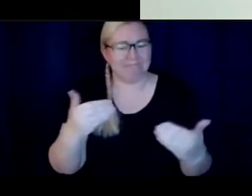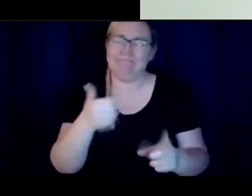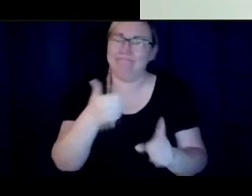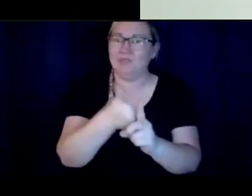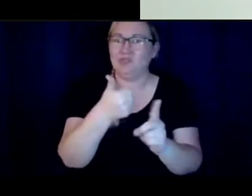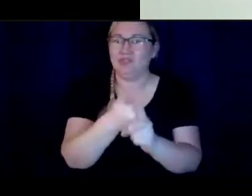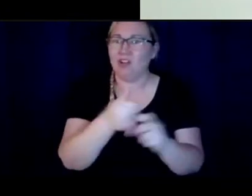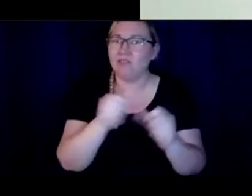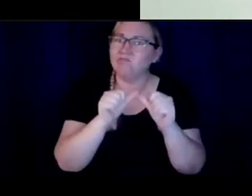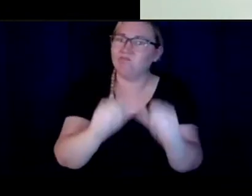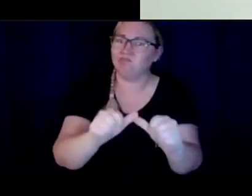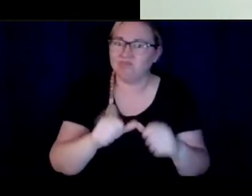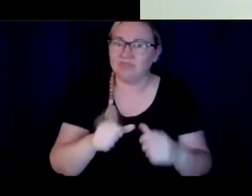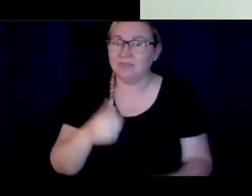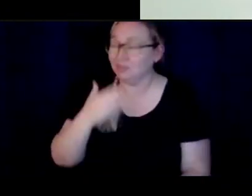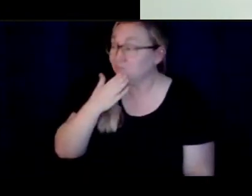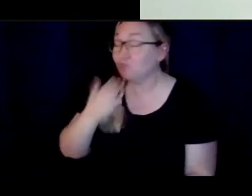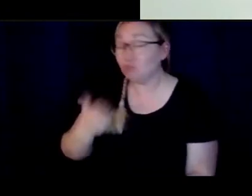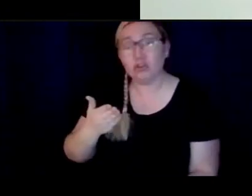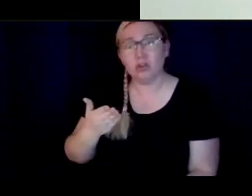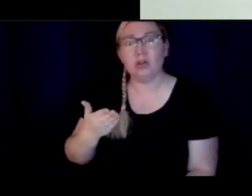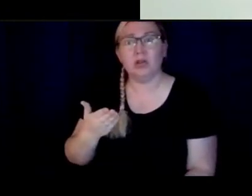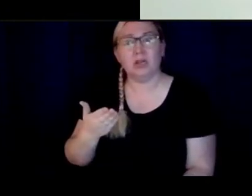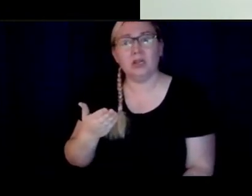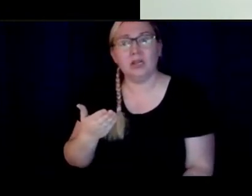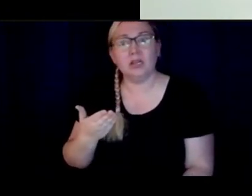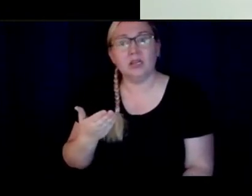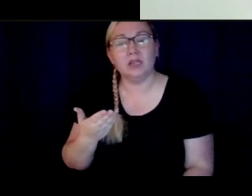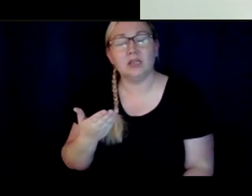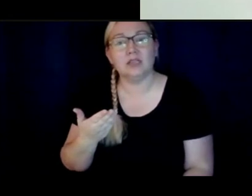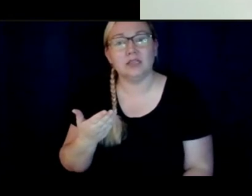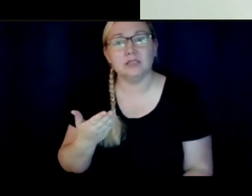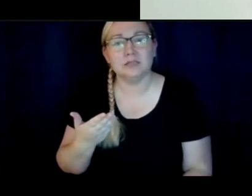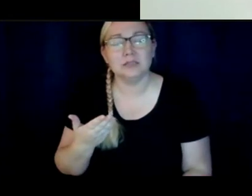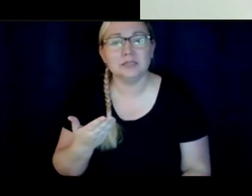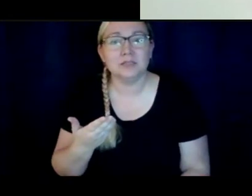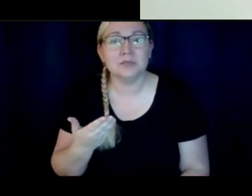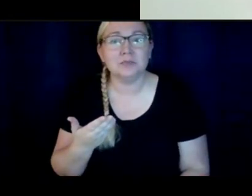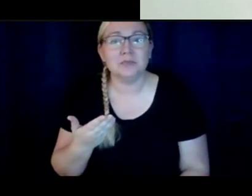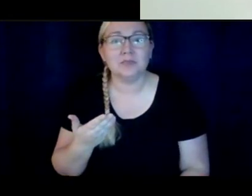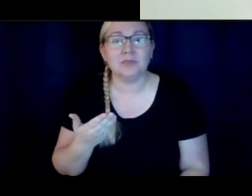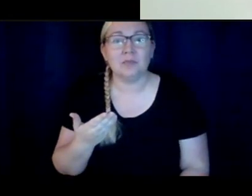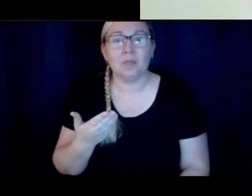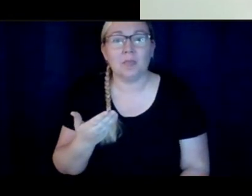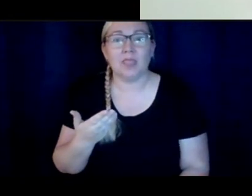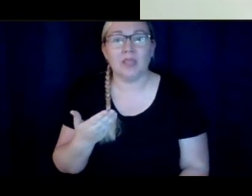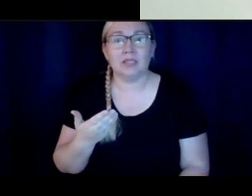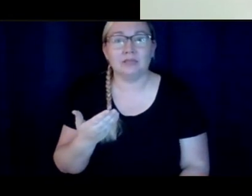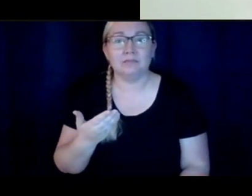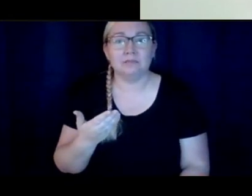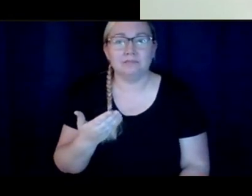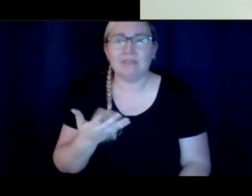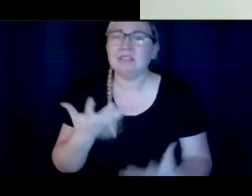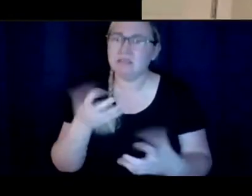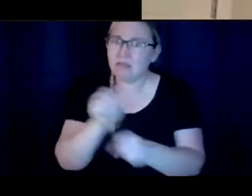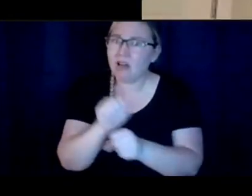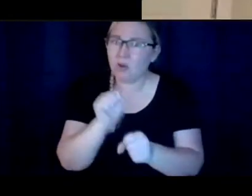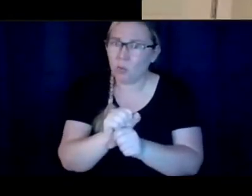think it's your side, but it's a lot of work to get to that place.